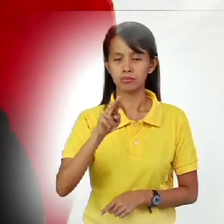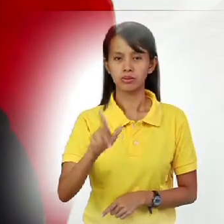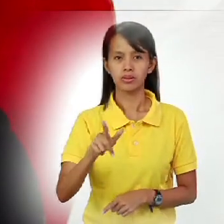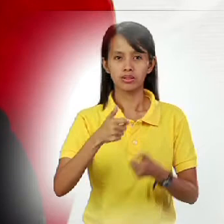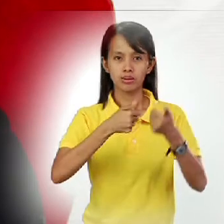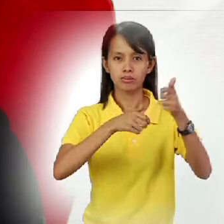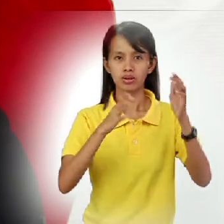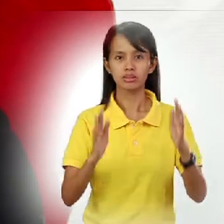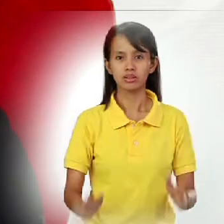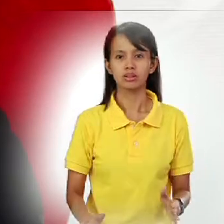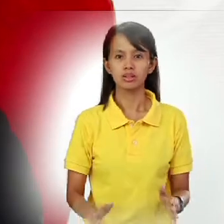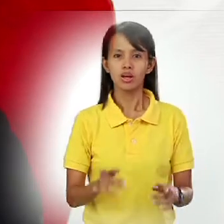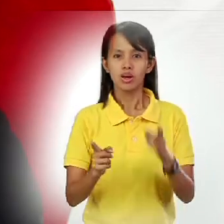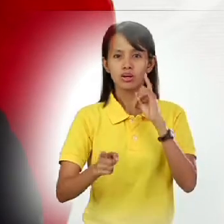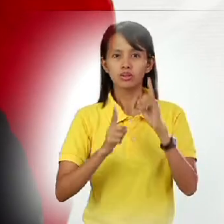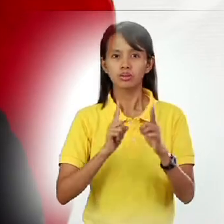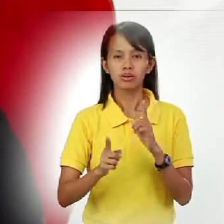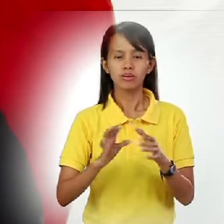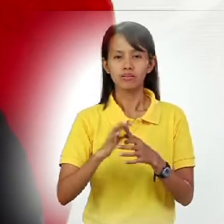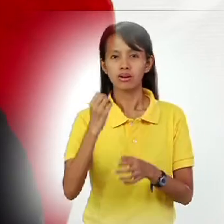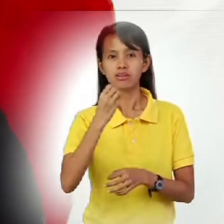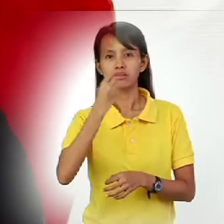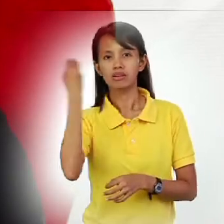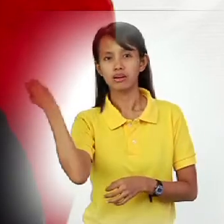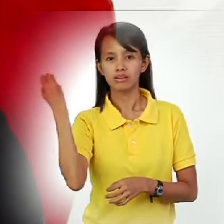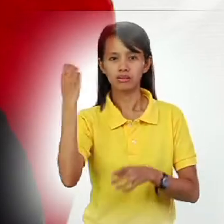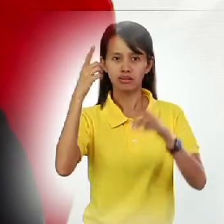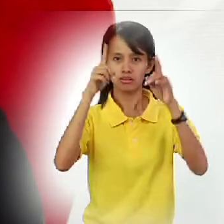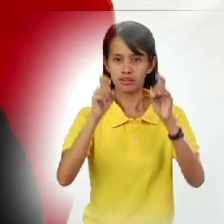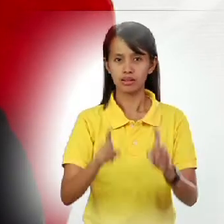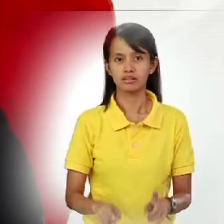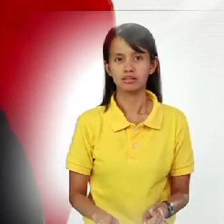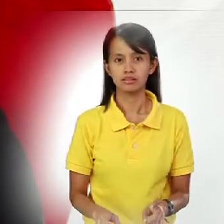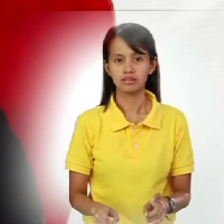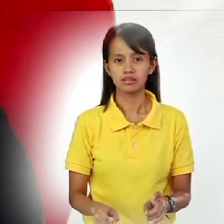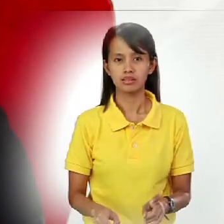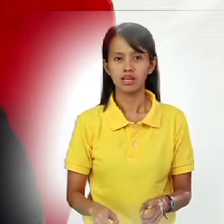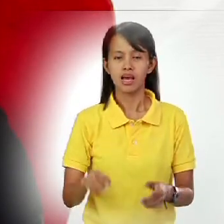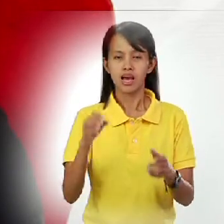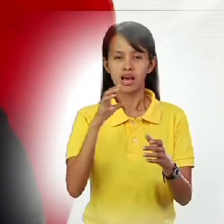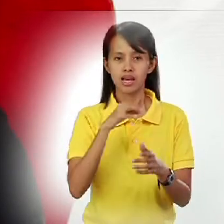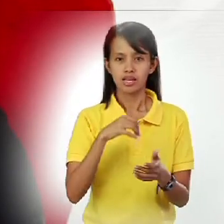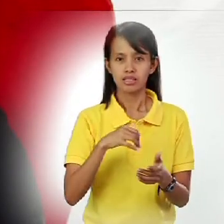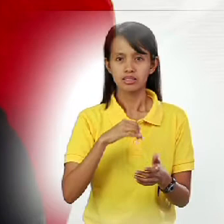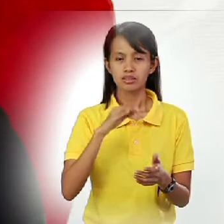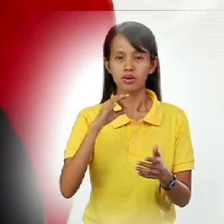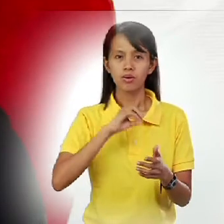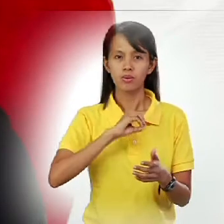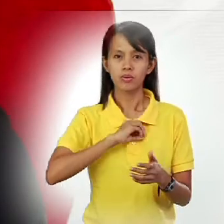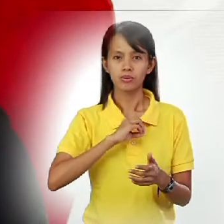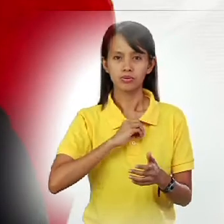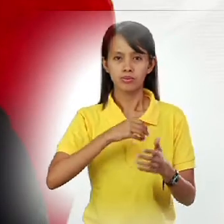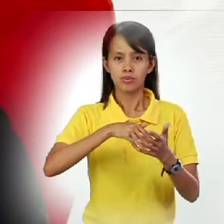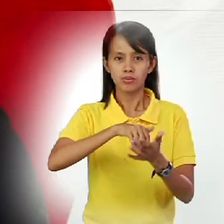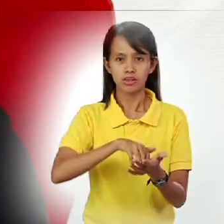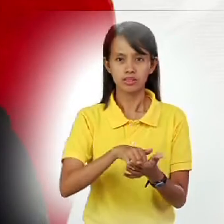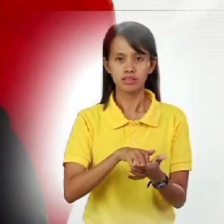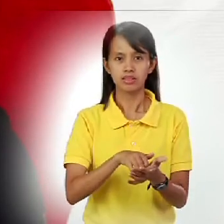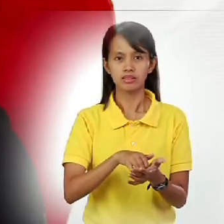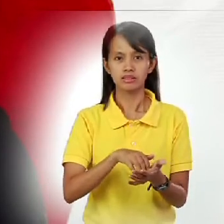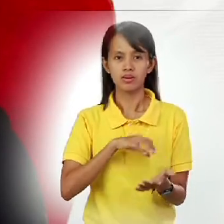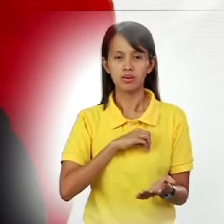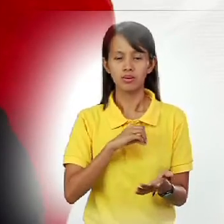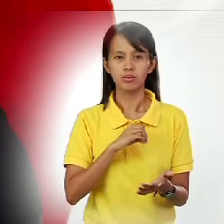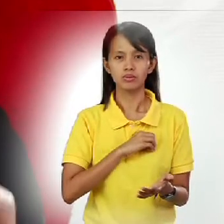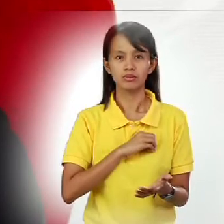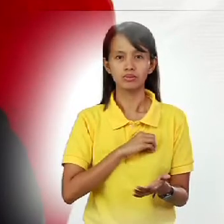prophet, the apostle, talks of another test, and it is his own weaknesses,